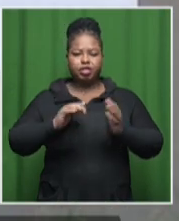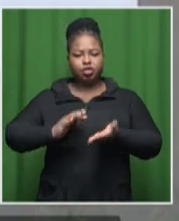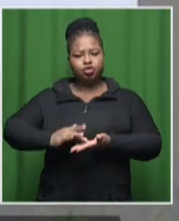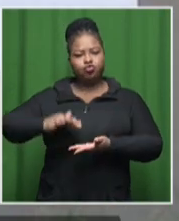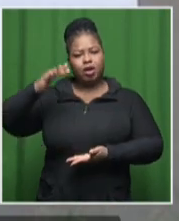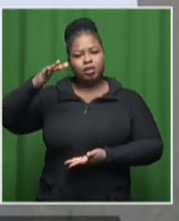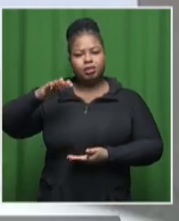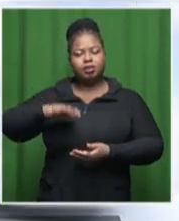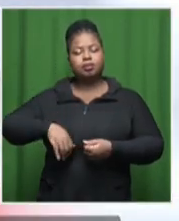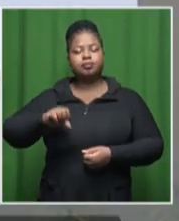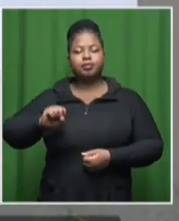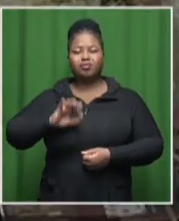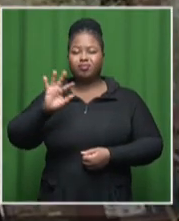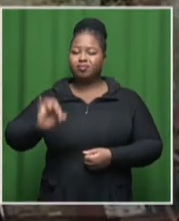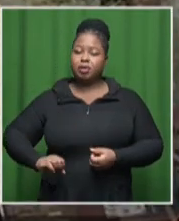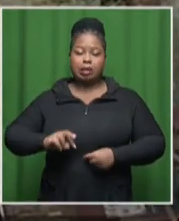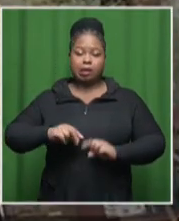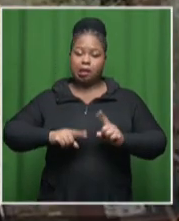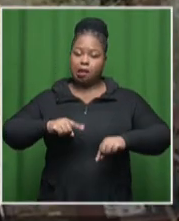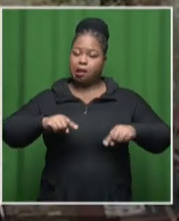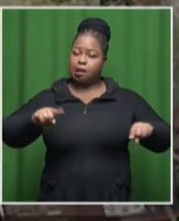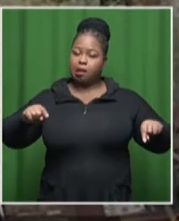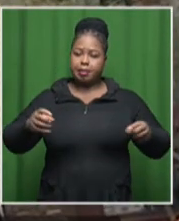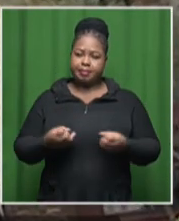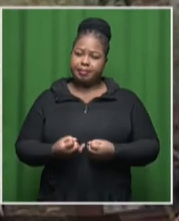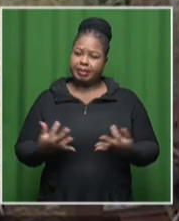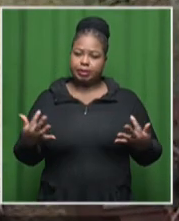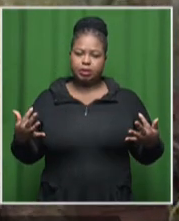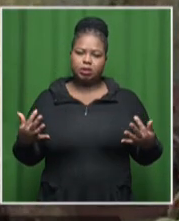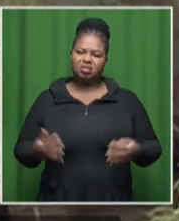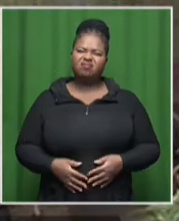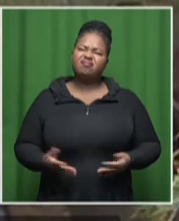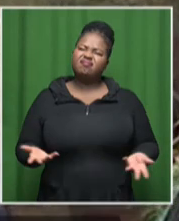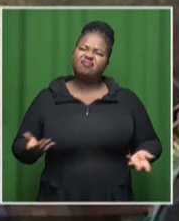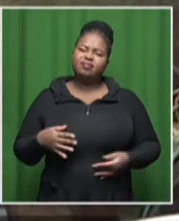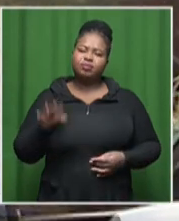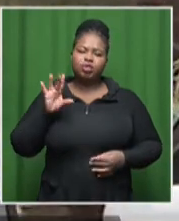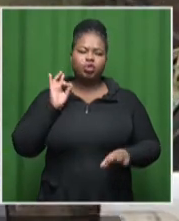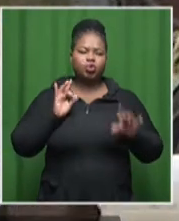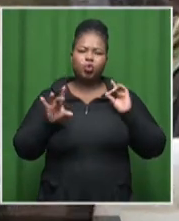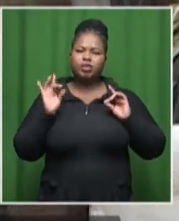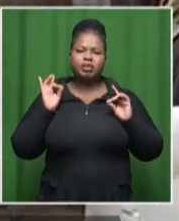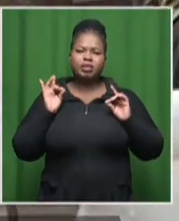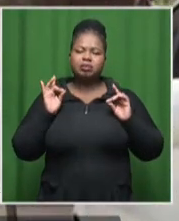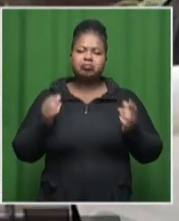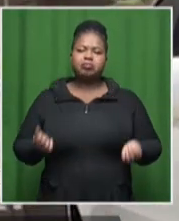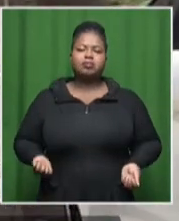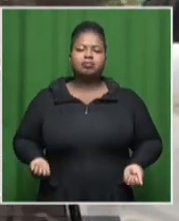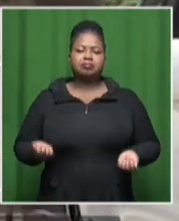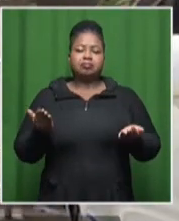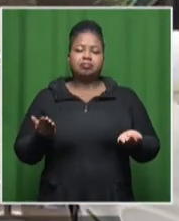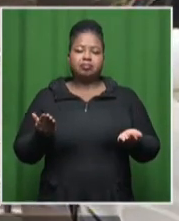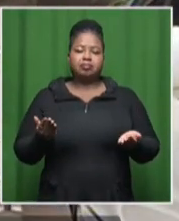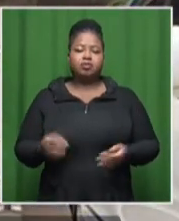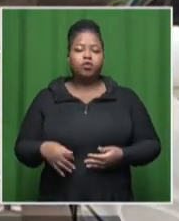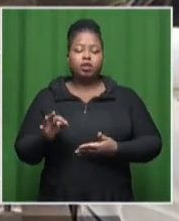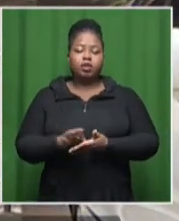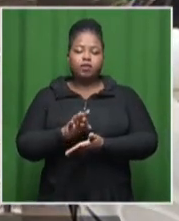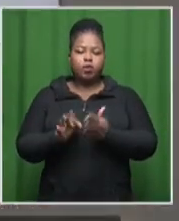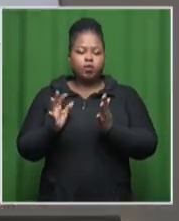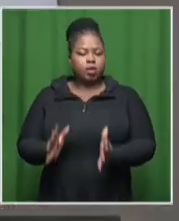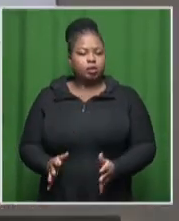said, many others that we might not even know about as yet. Again, what sort of choice does this provide for the voter?